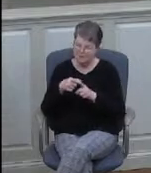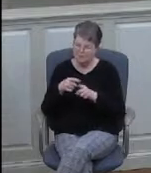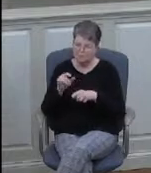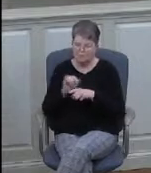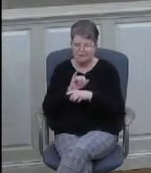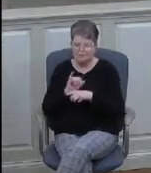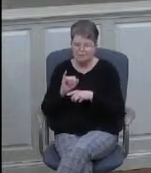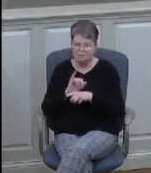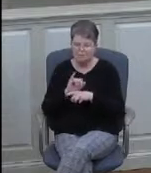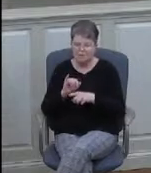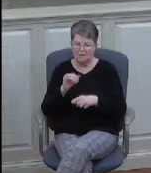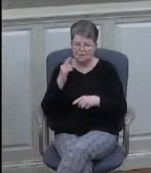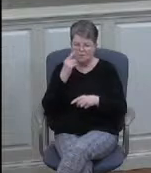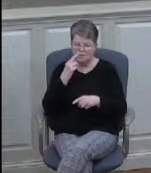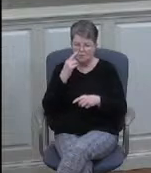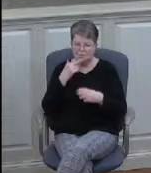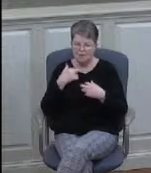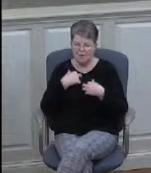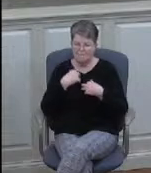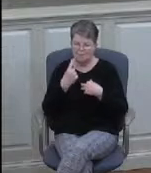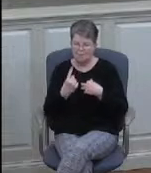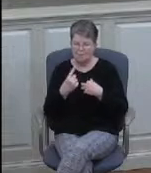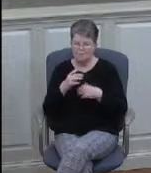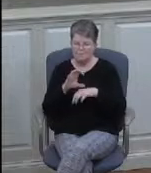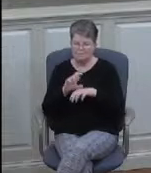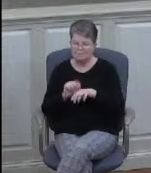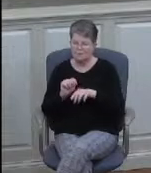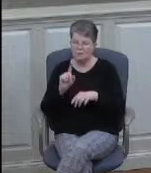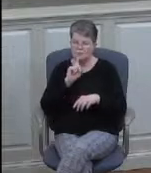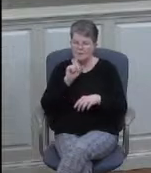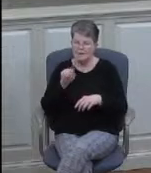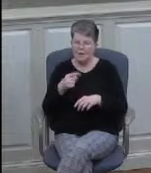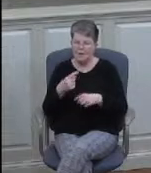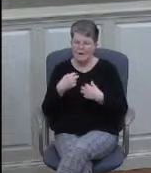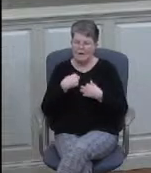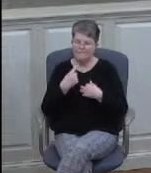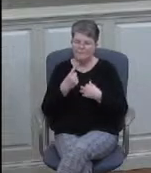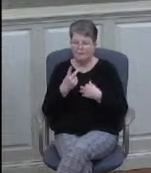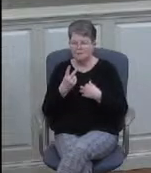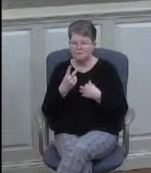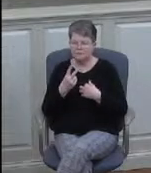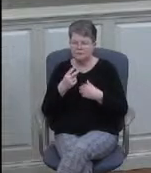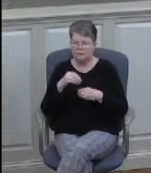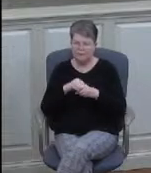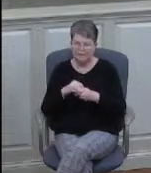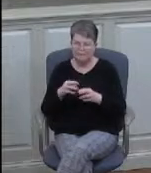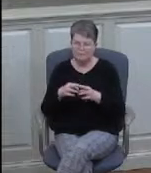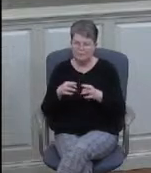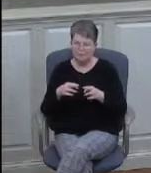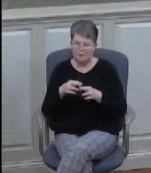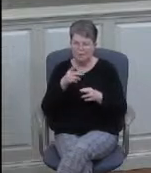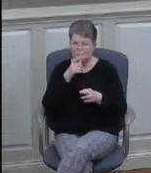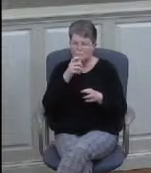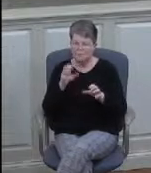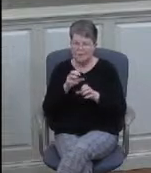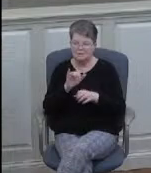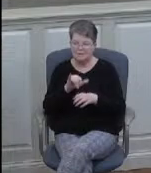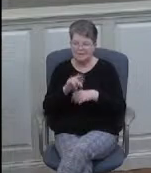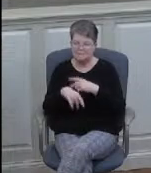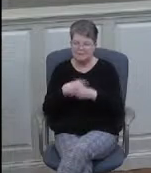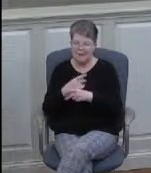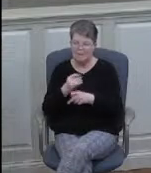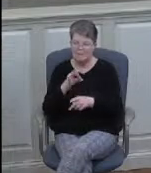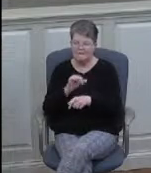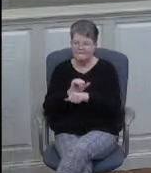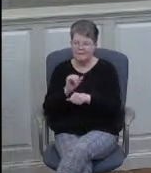industry. The reason you have one consultant is you really only have one or two in the region that does this type of work.